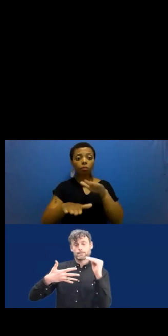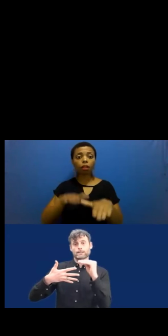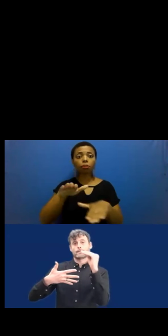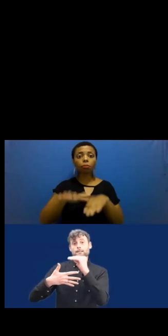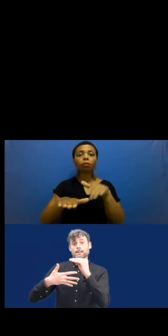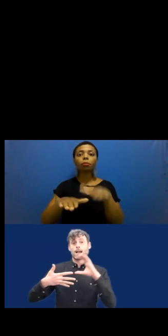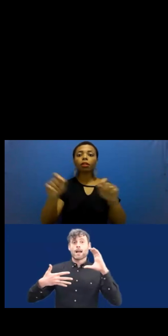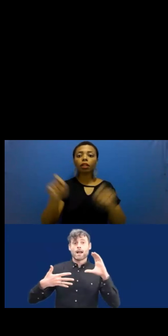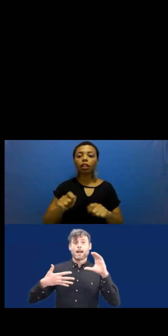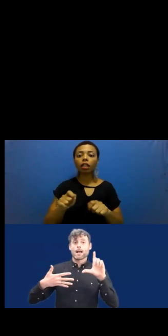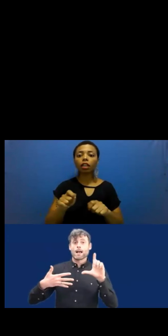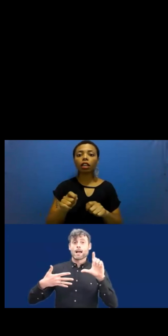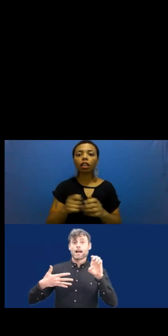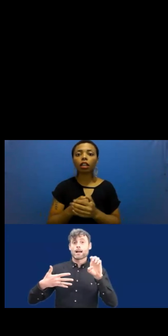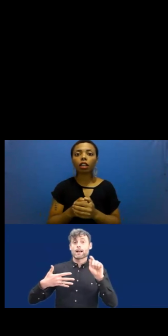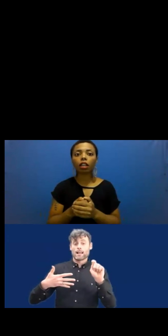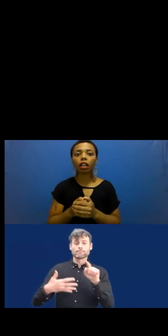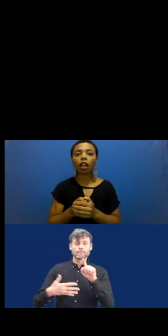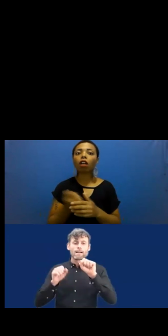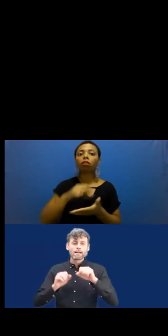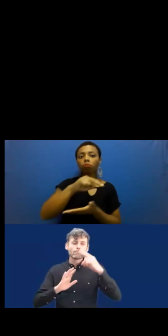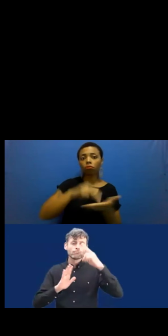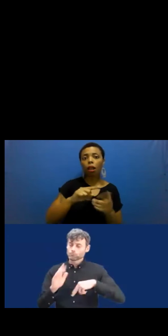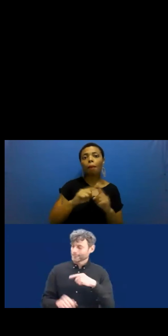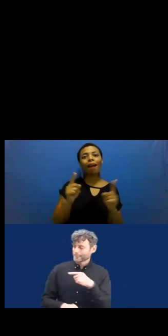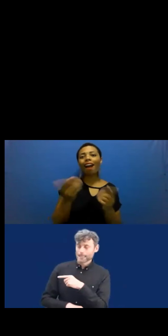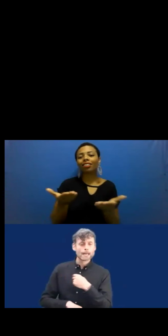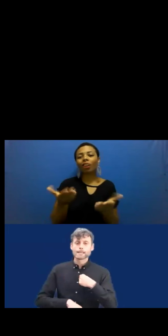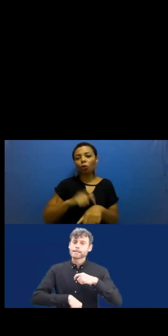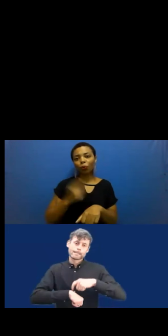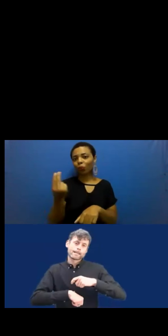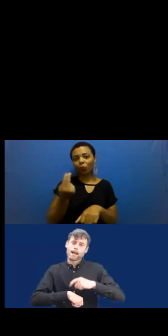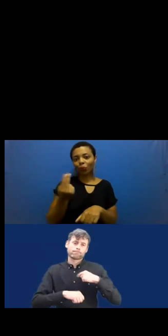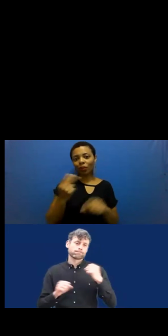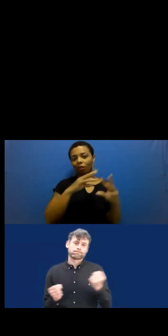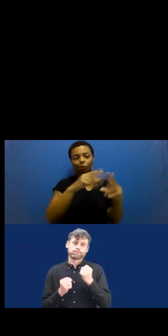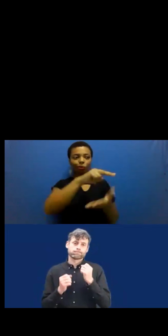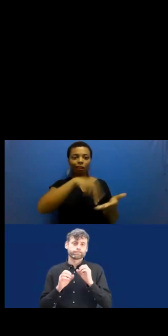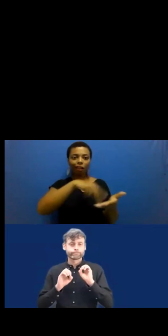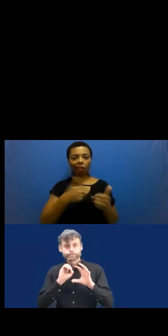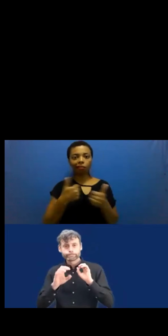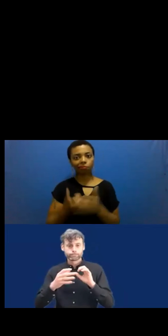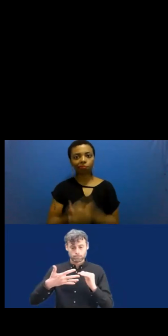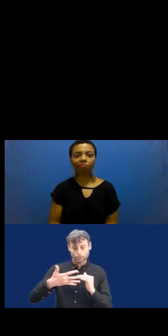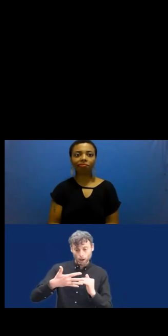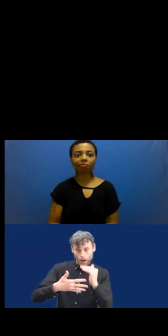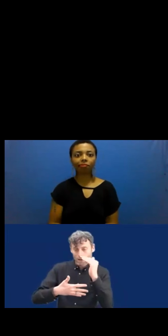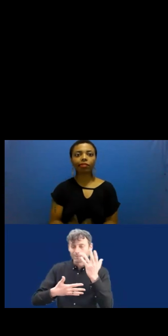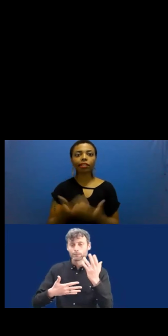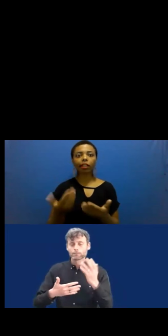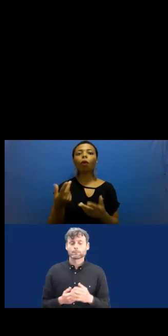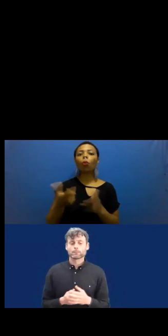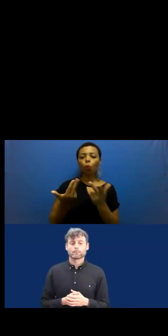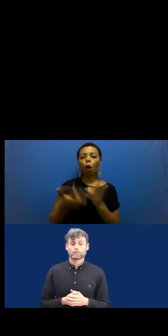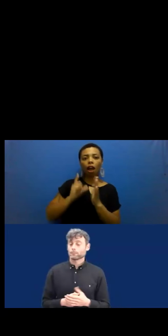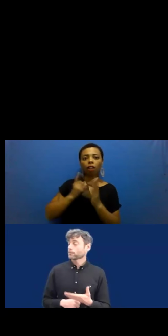read further more on, but due to time I will not get deeper into them. As already mentioned,